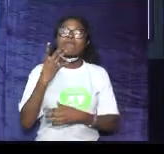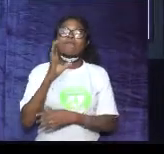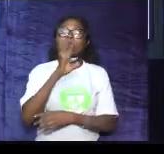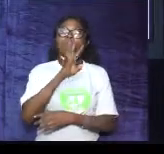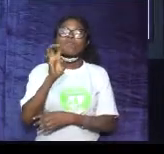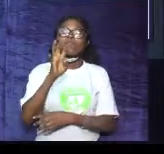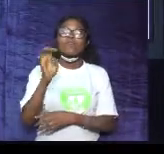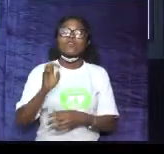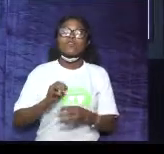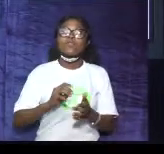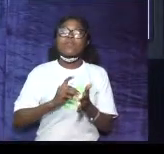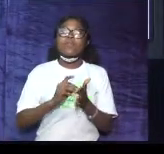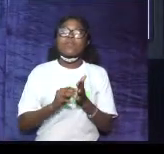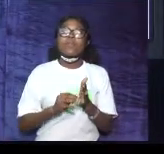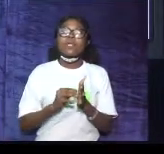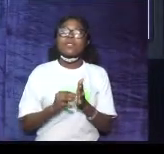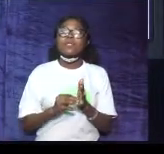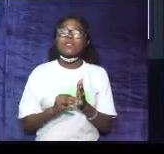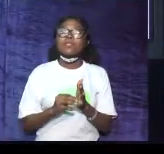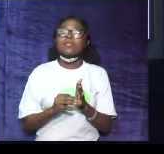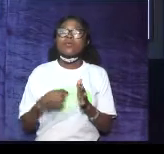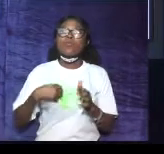minutes.